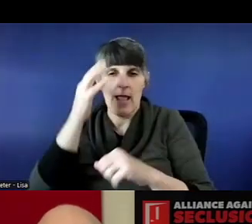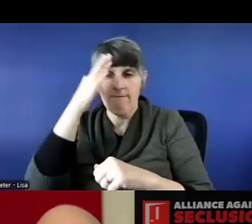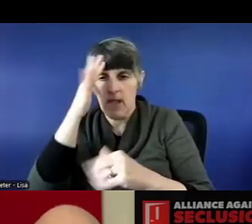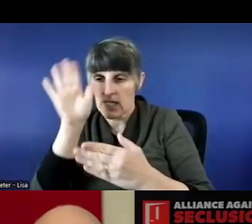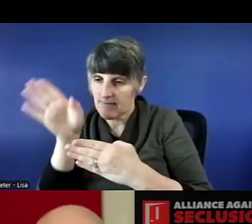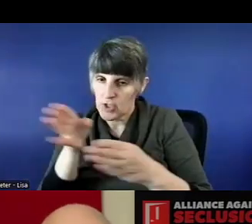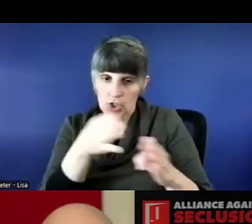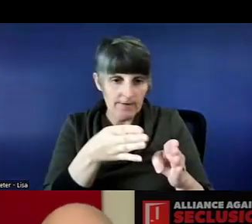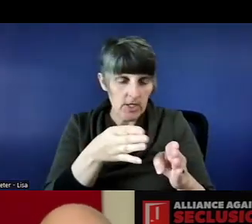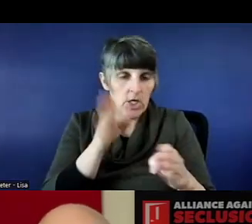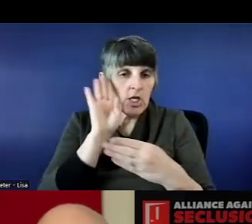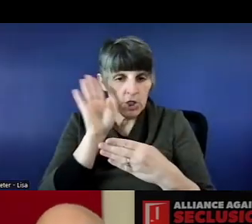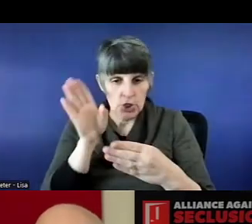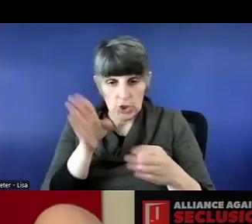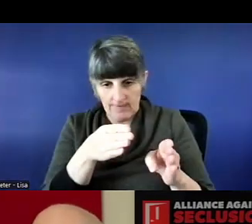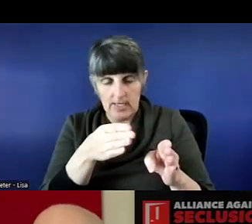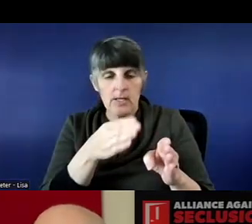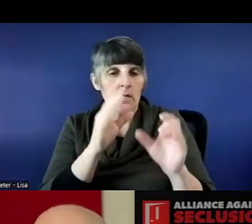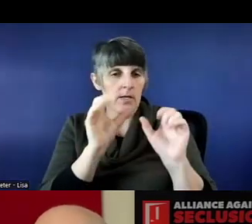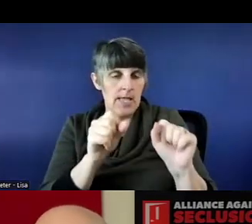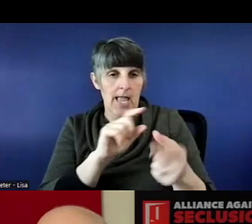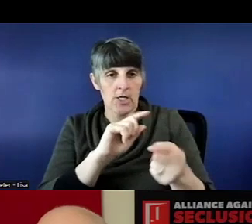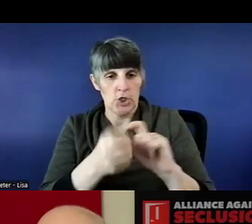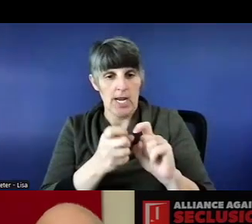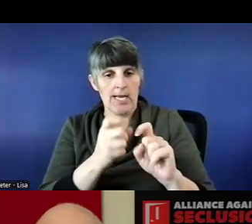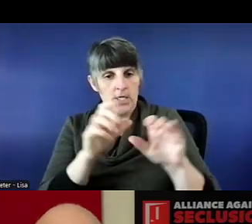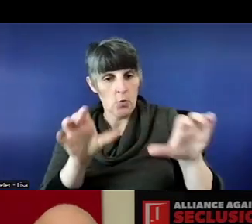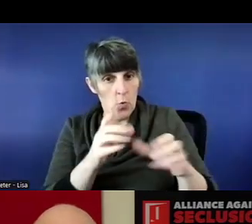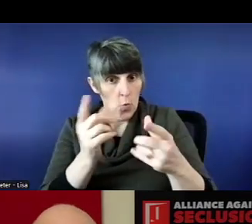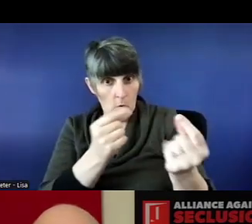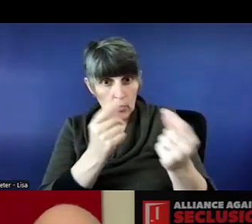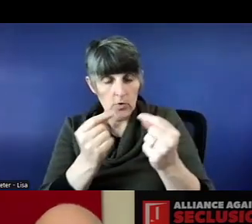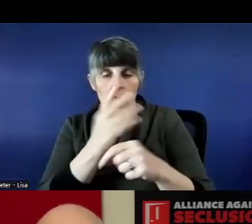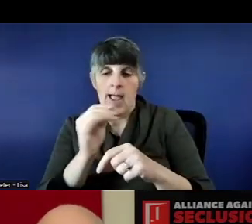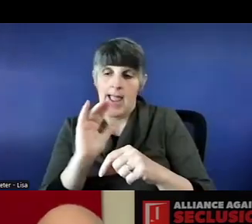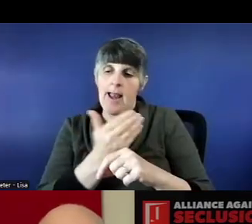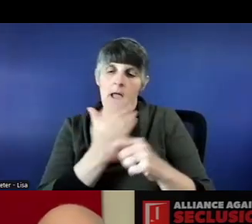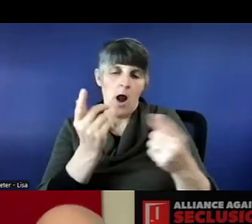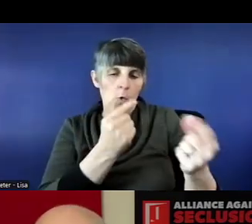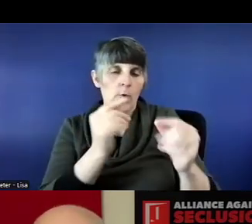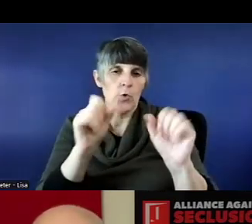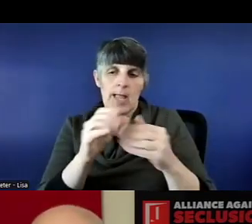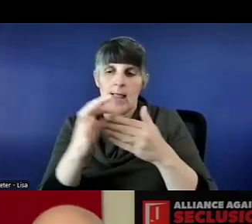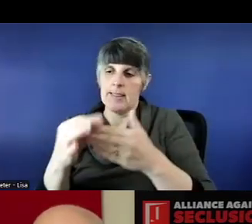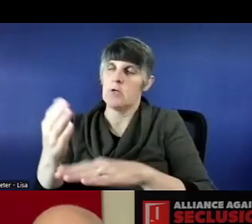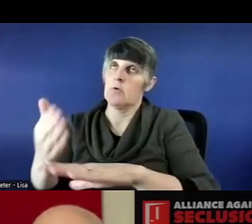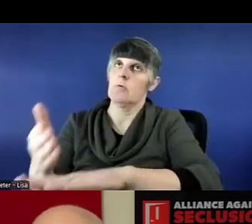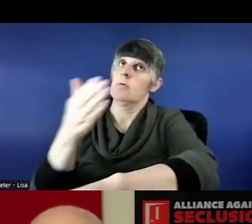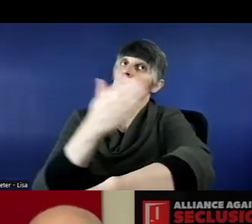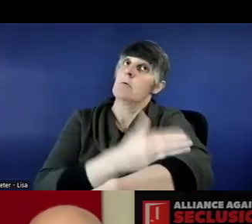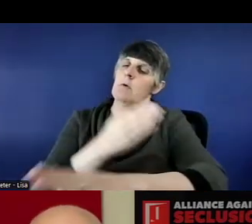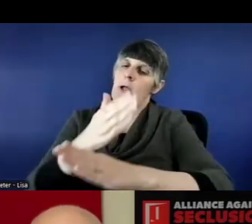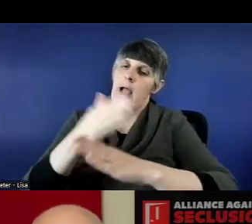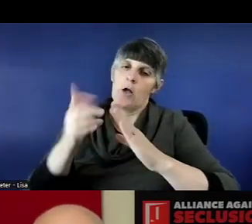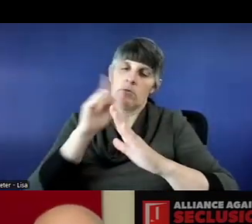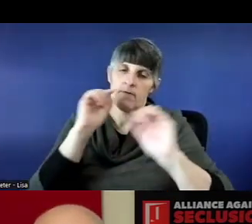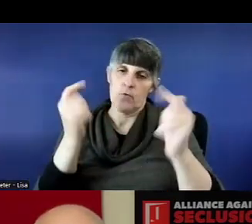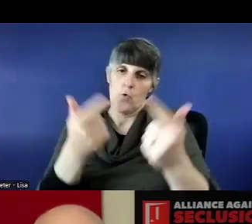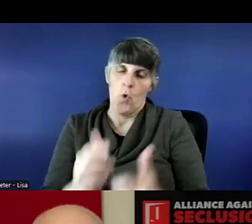philosophy. Shifting our philosophy, we can change our actions, and our actions can lead to far better outcomes for